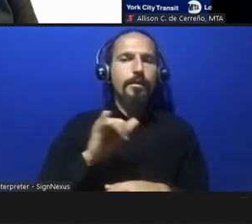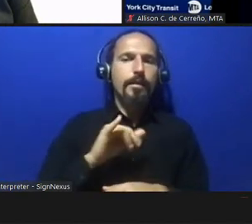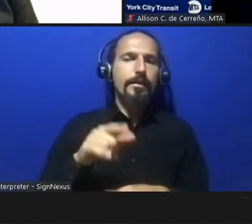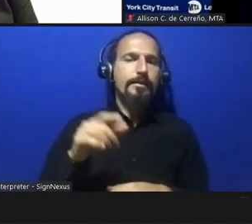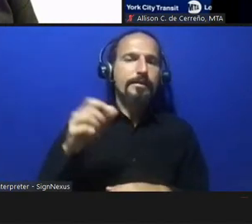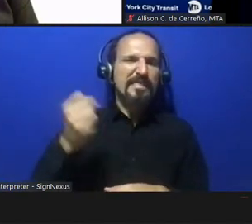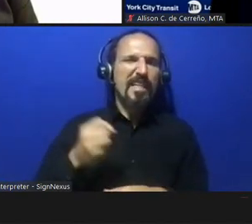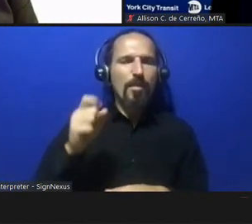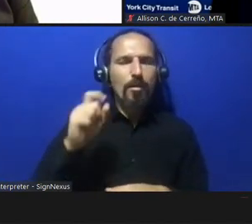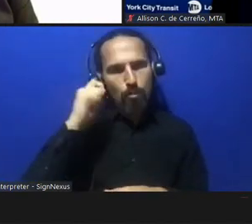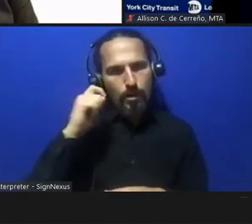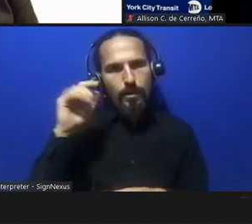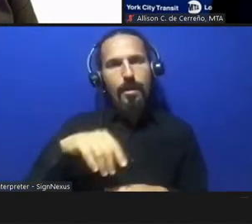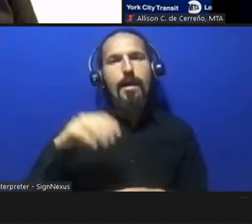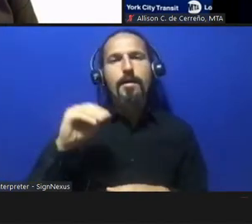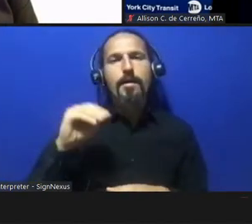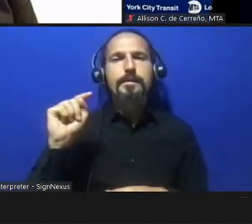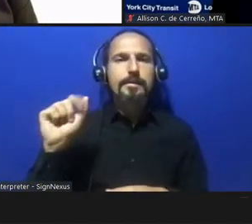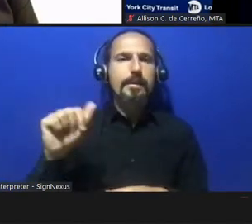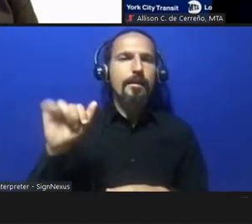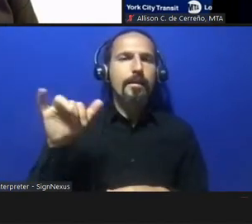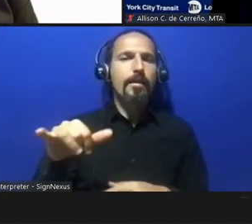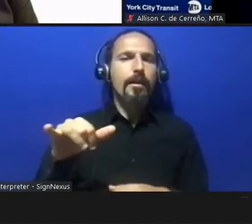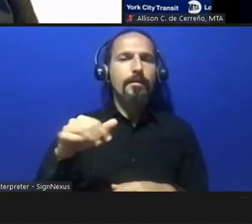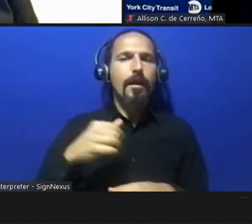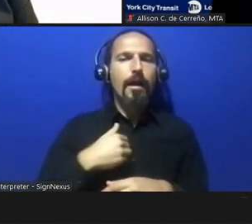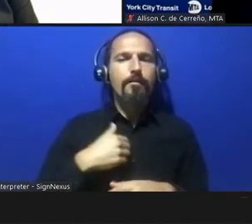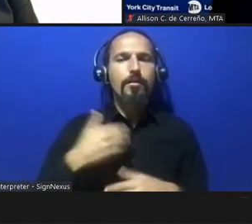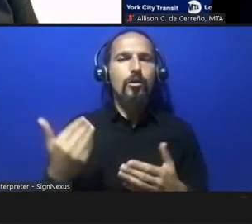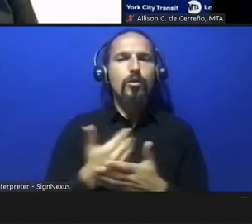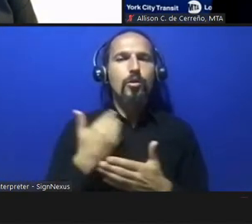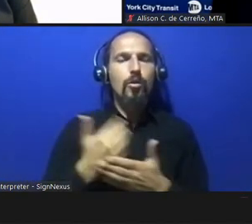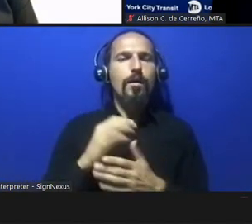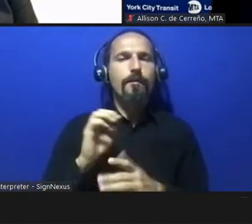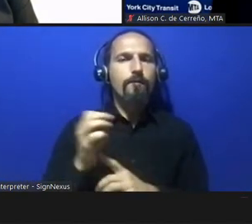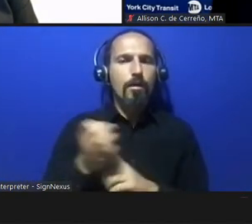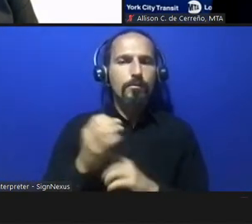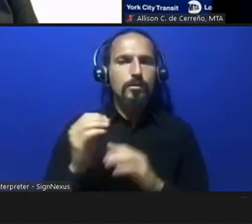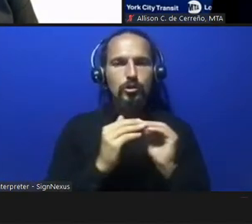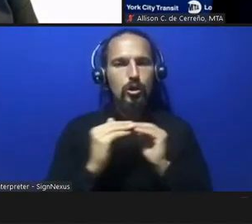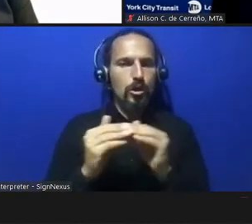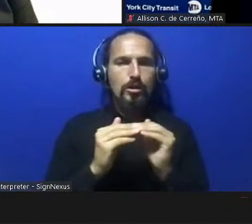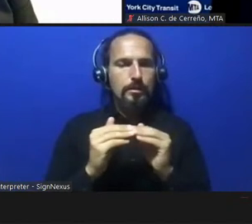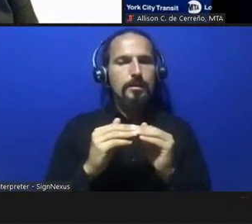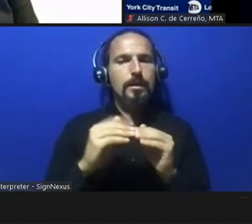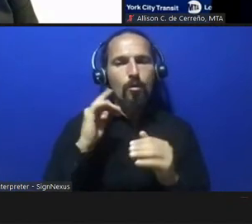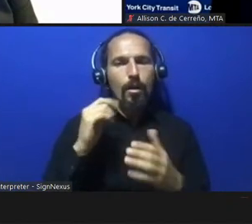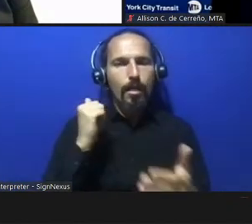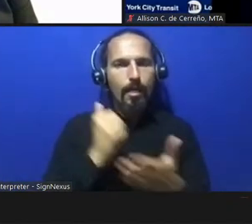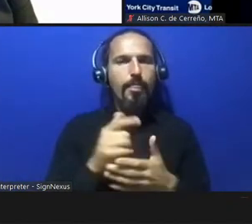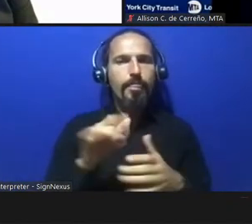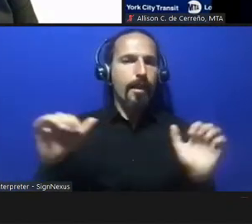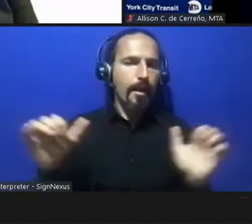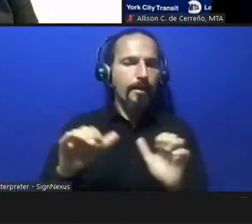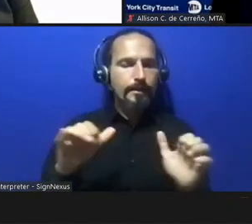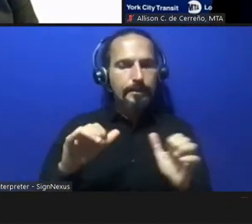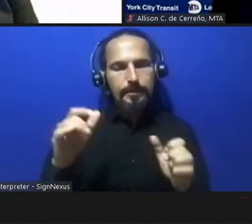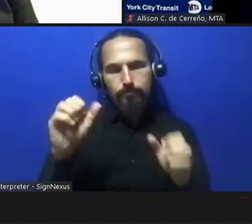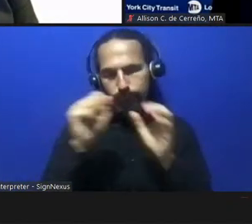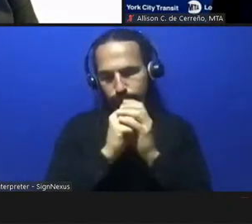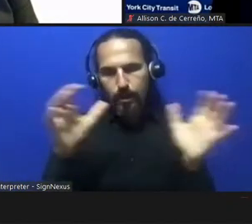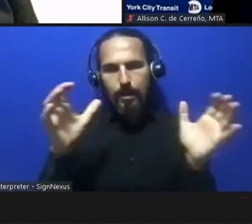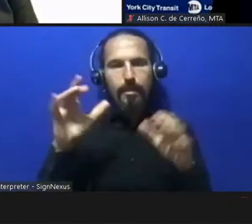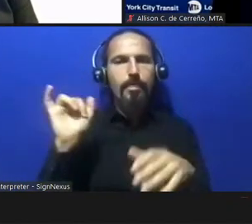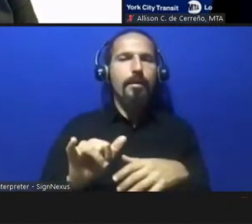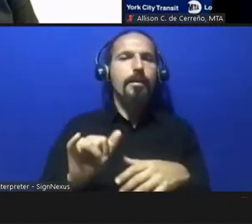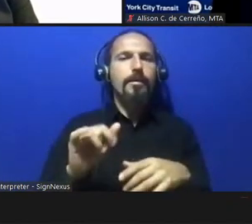bronx the mta has developed a new environmental justice scoring for framework that will help actively conceptualize and incorporate